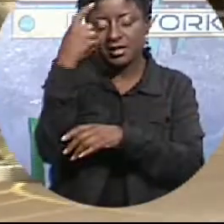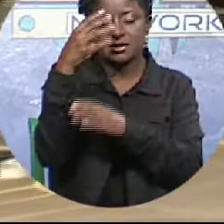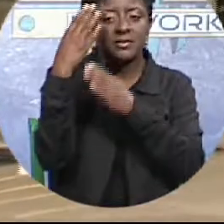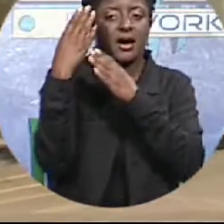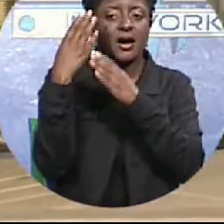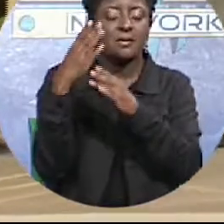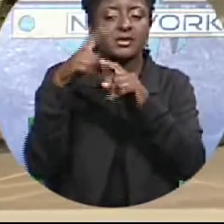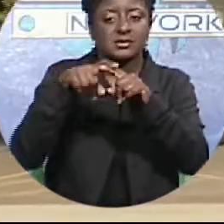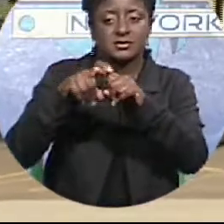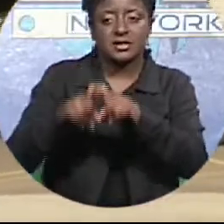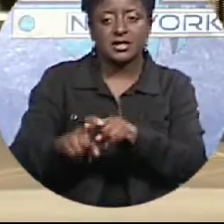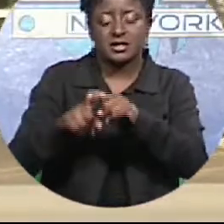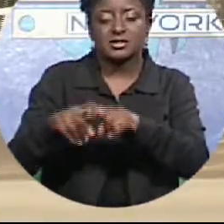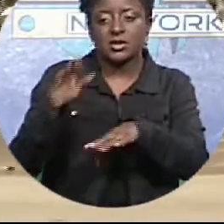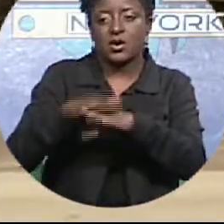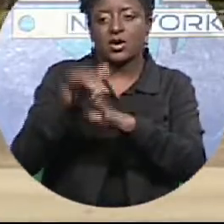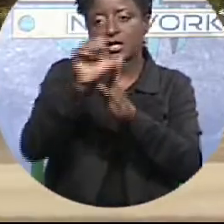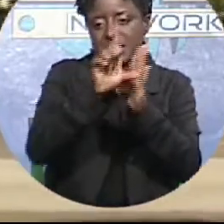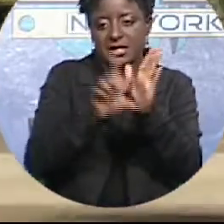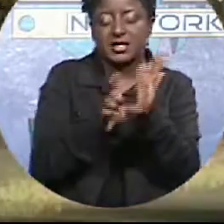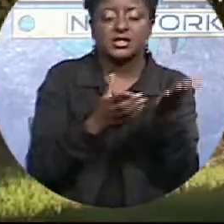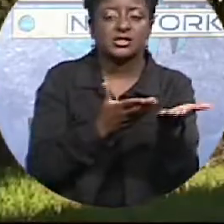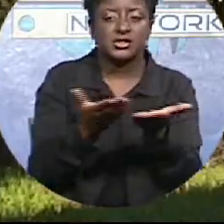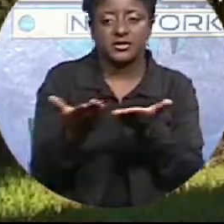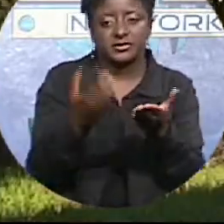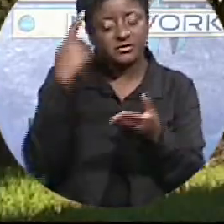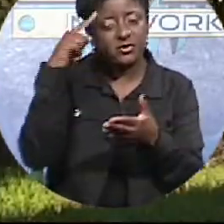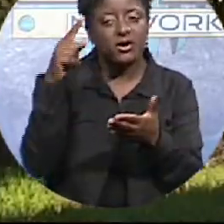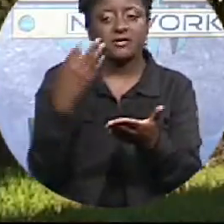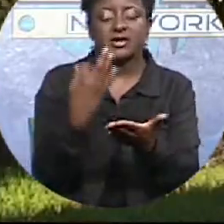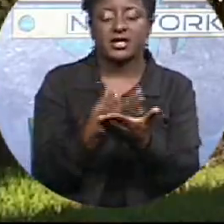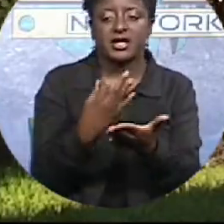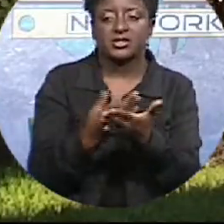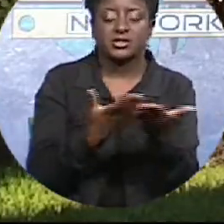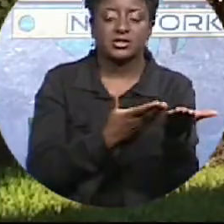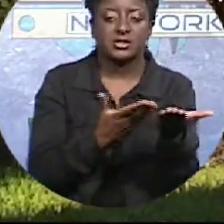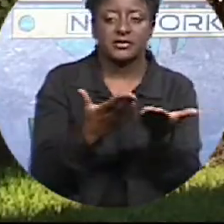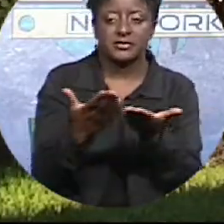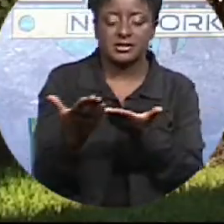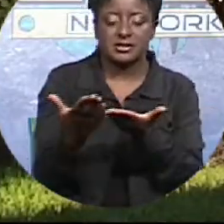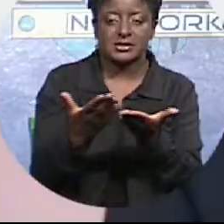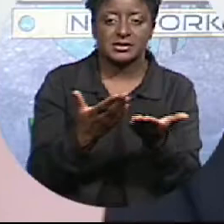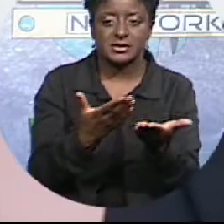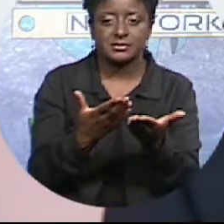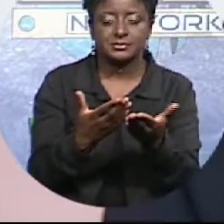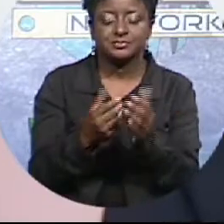relies heavily on legal services for the financial services sector. For us to